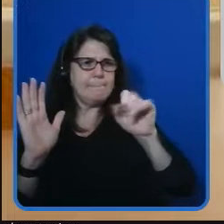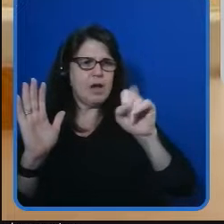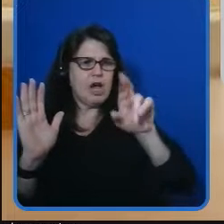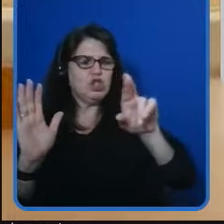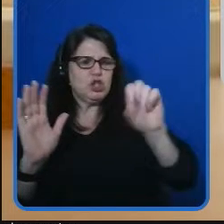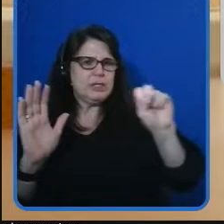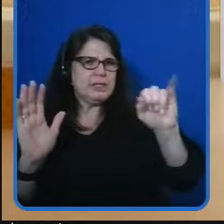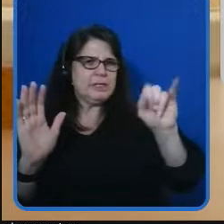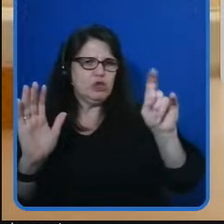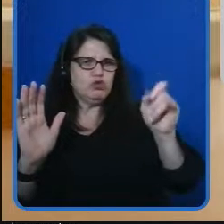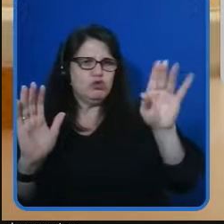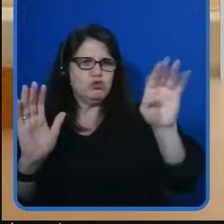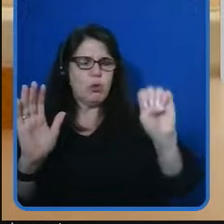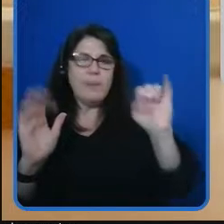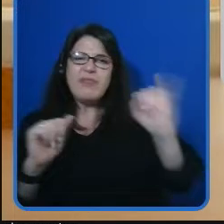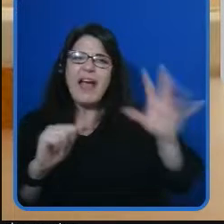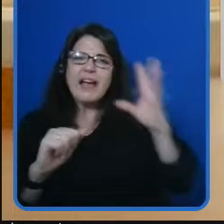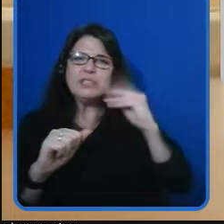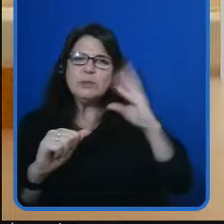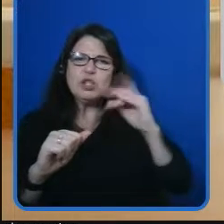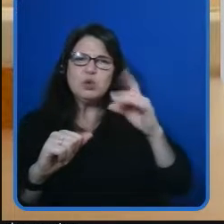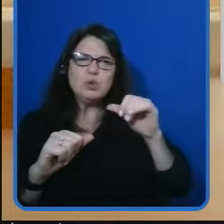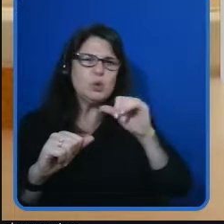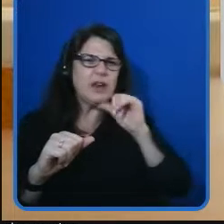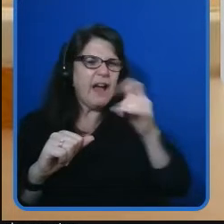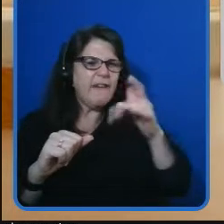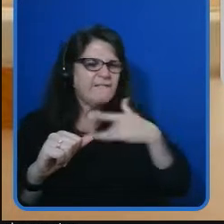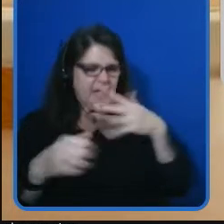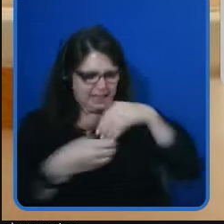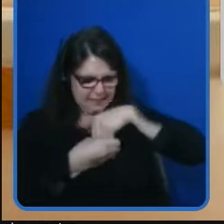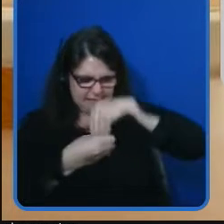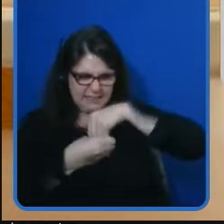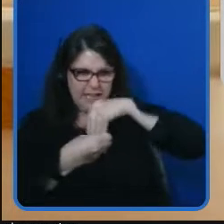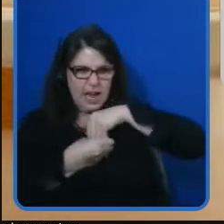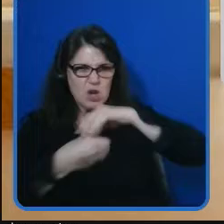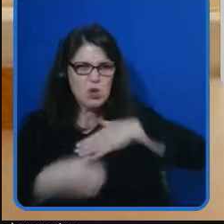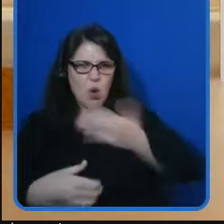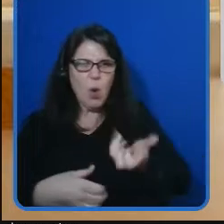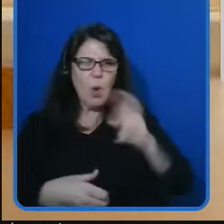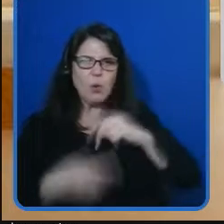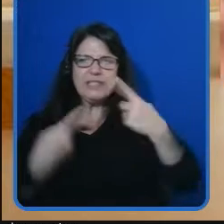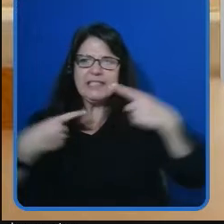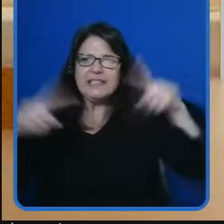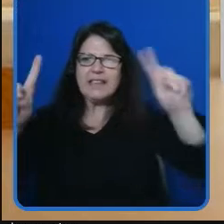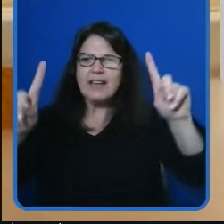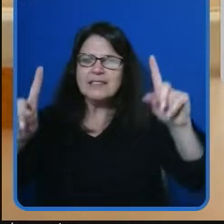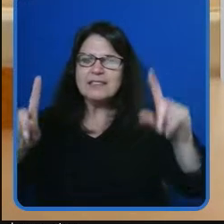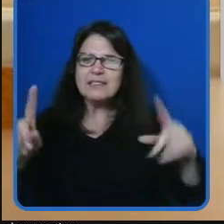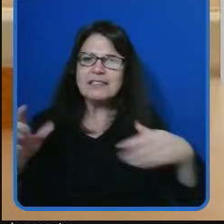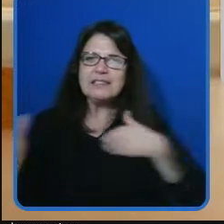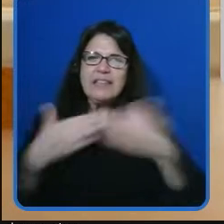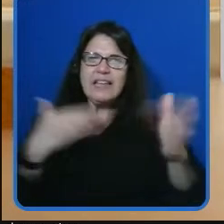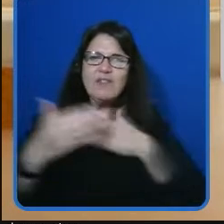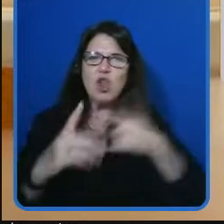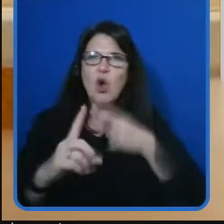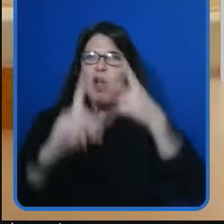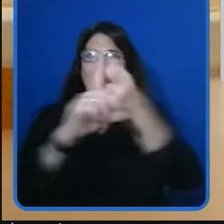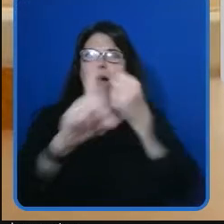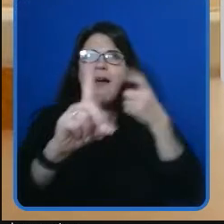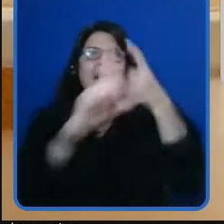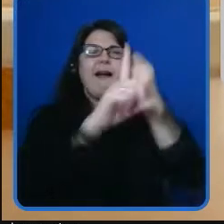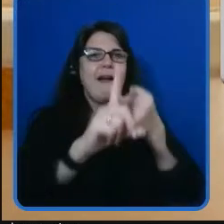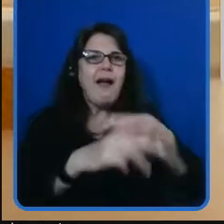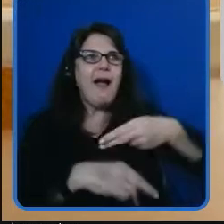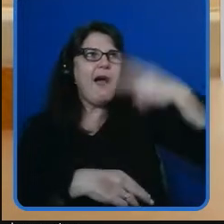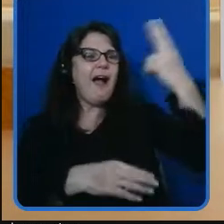the experience of not feeling an internal sense of your own success, despite all the high achievements and accolades that